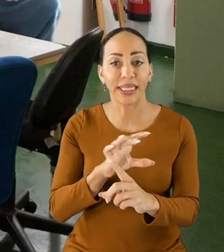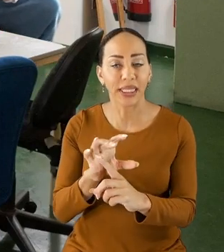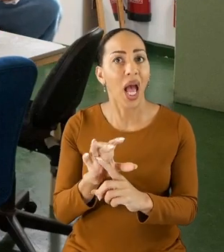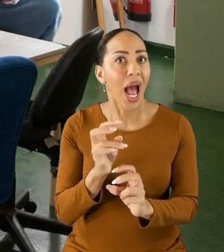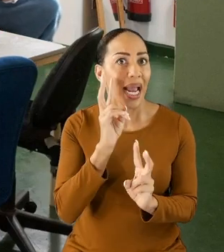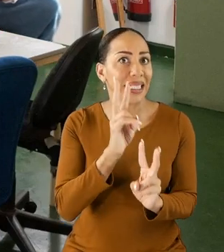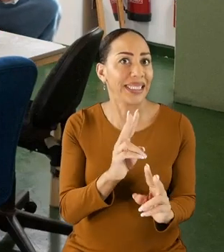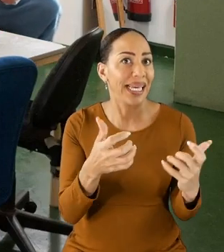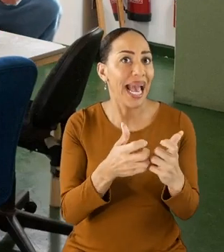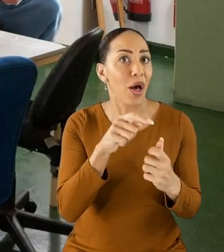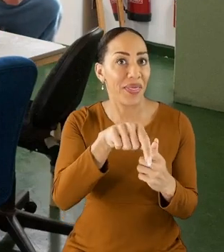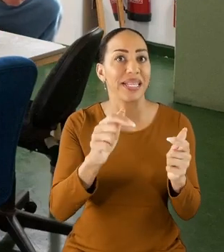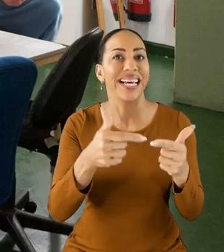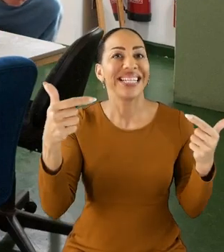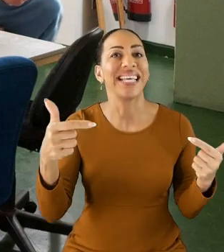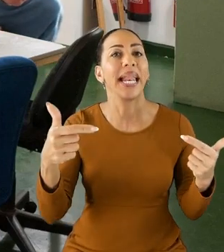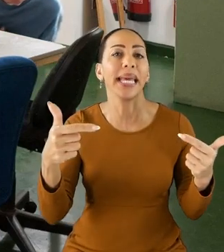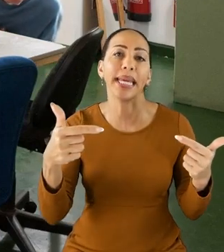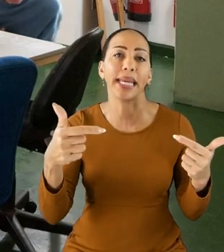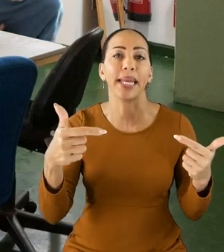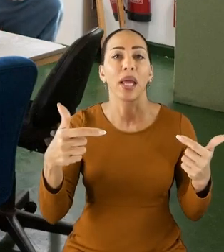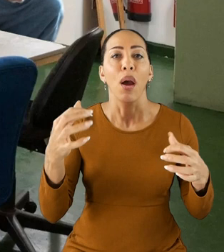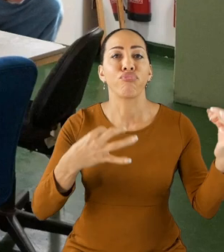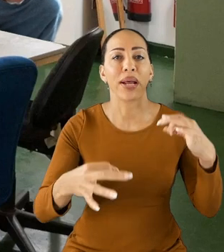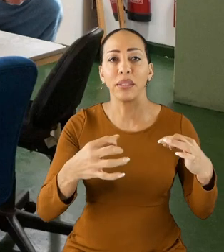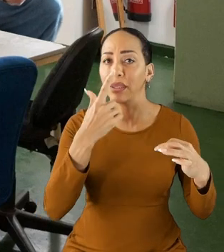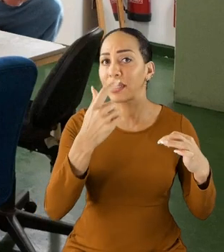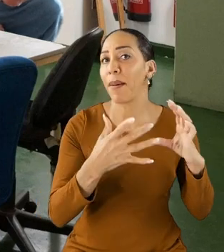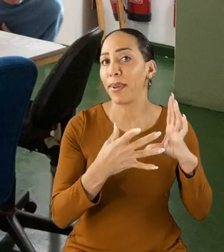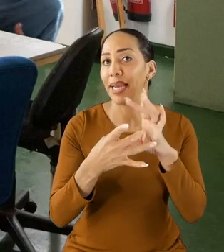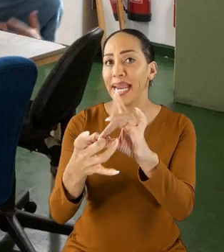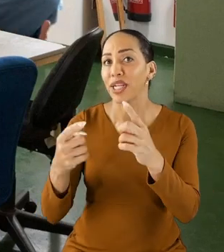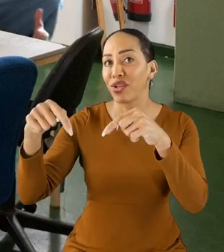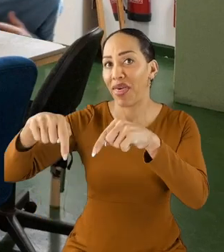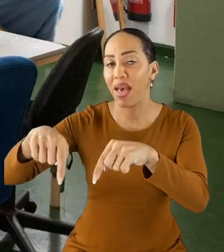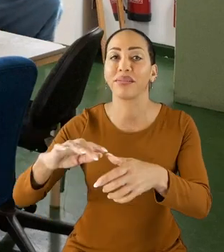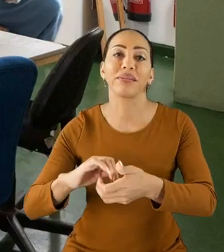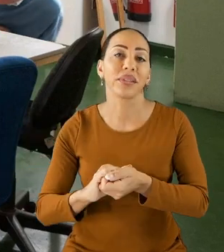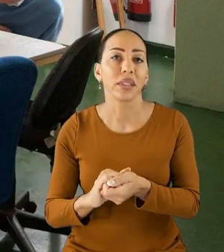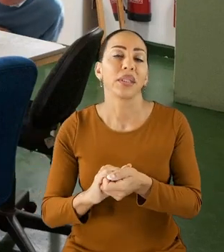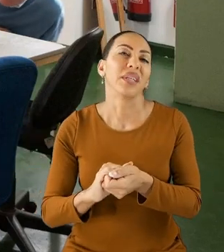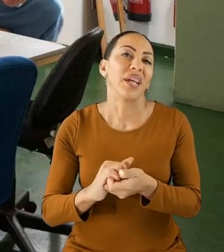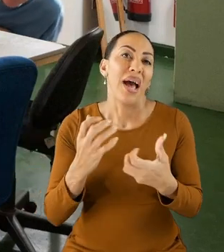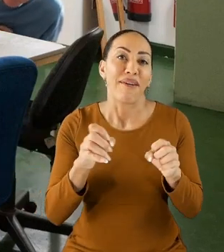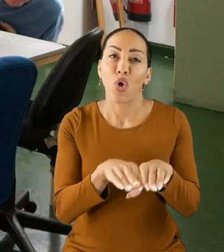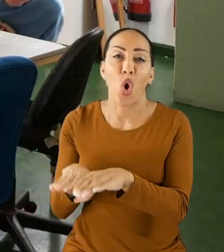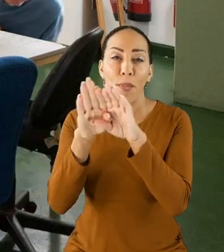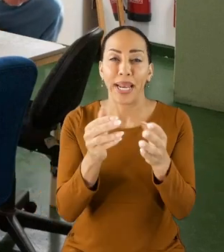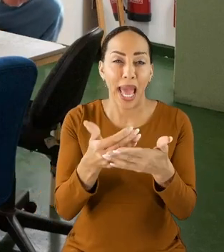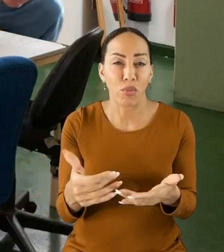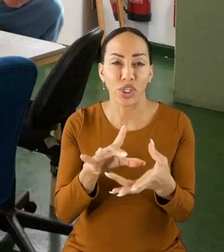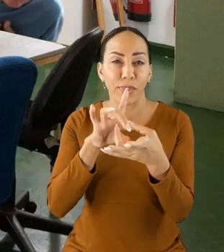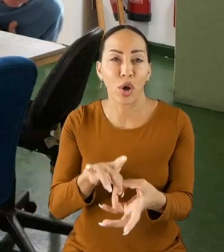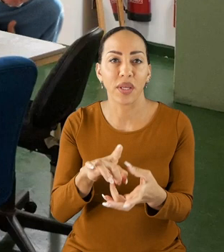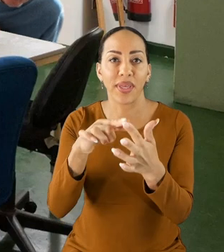countries, and I can already see lots of things that we could do to actually spread this around because it's we have a common language